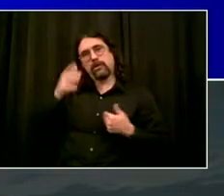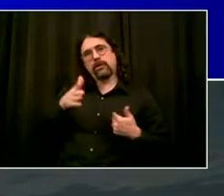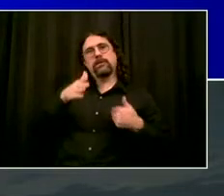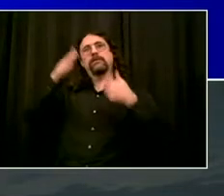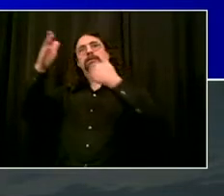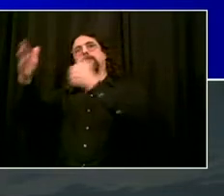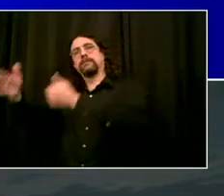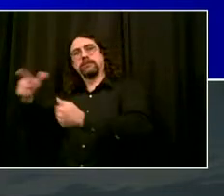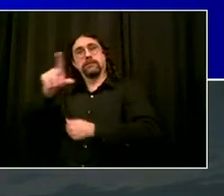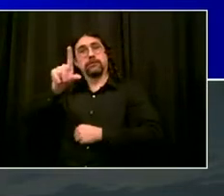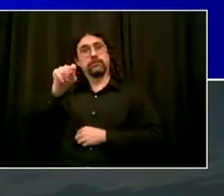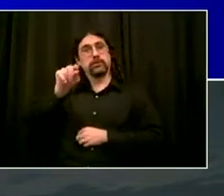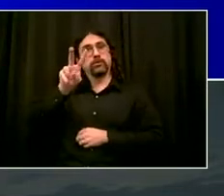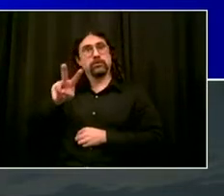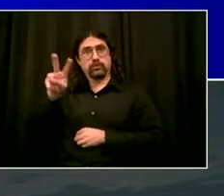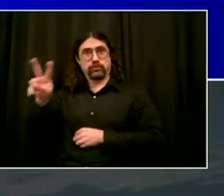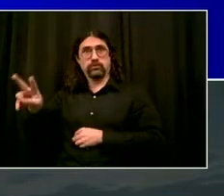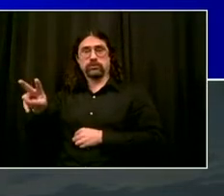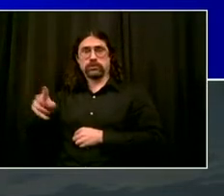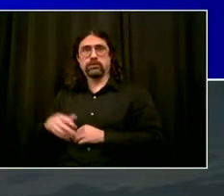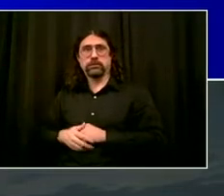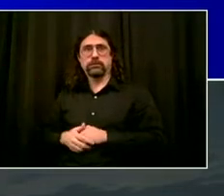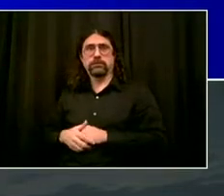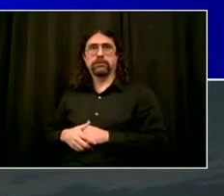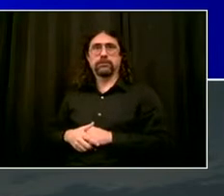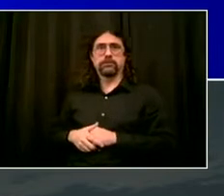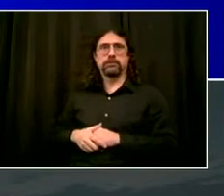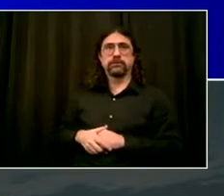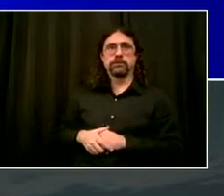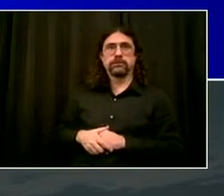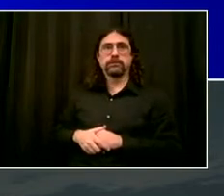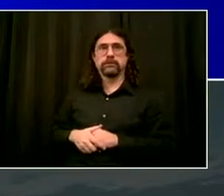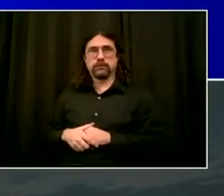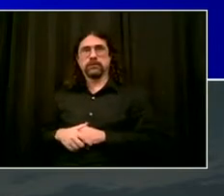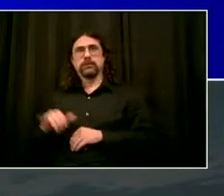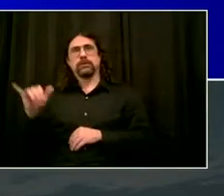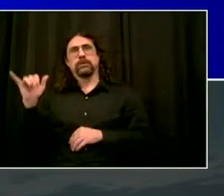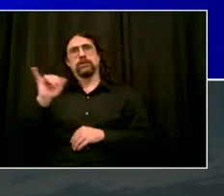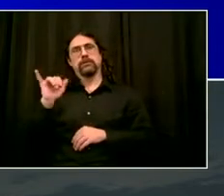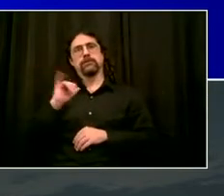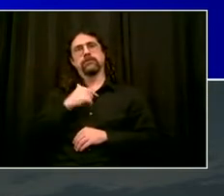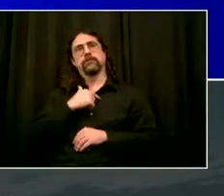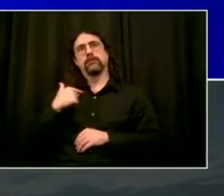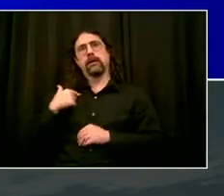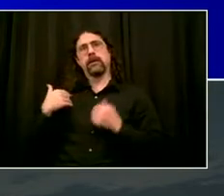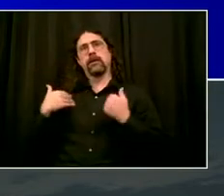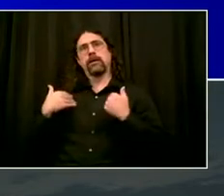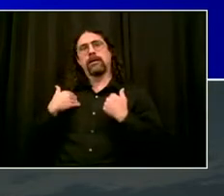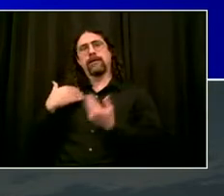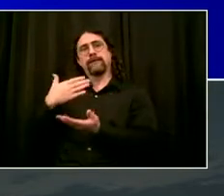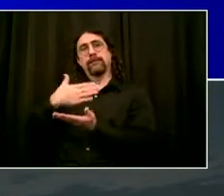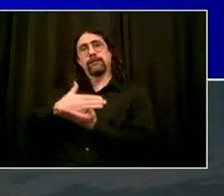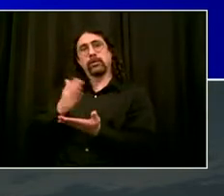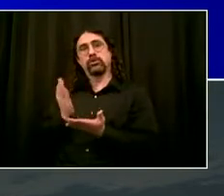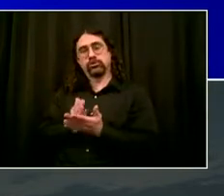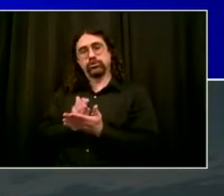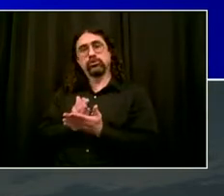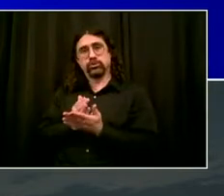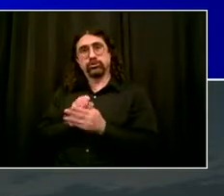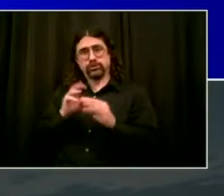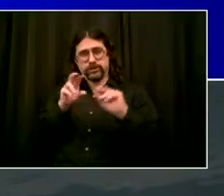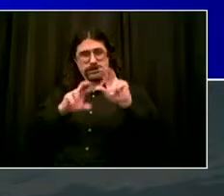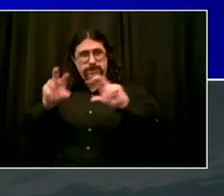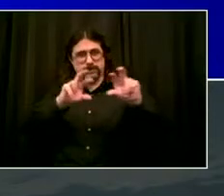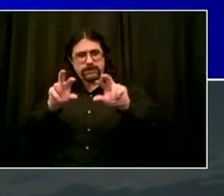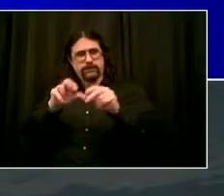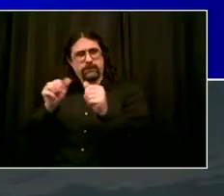strong and we are going to continue to protect them and that's something that has been a crucial crucial